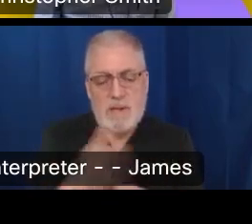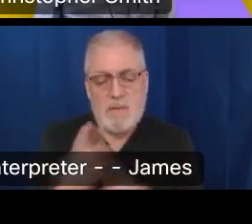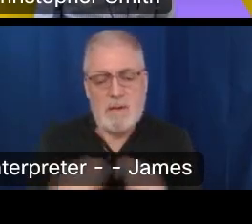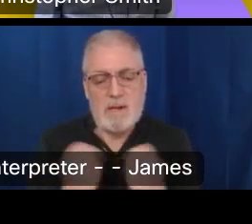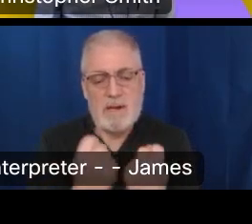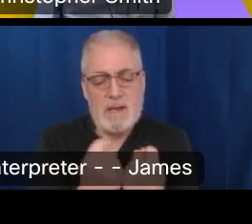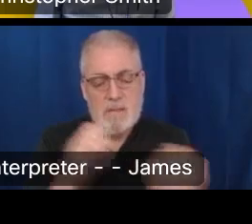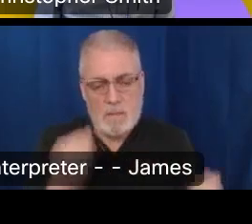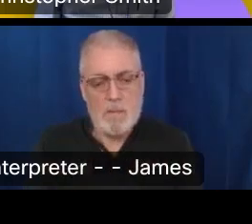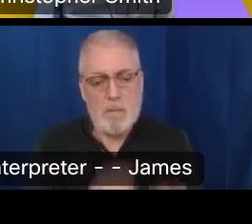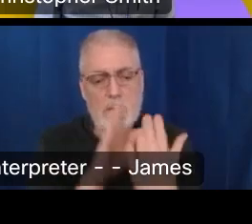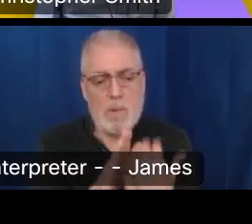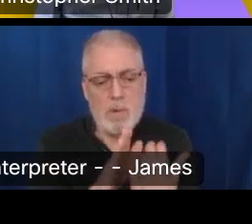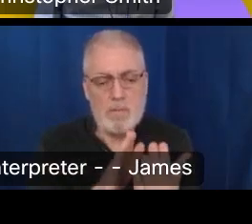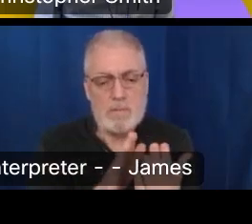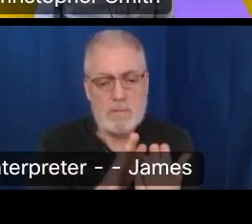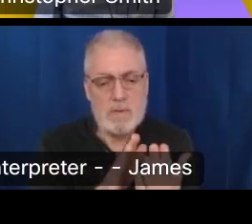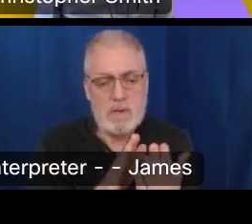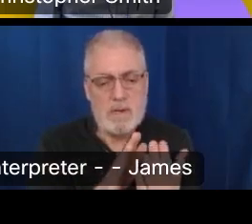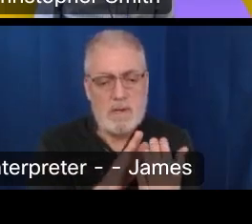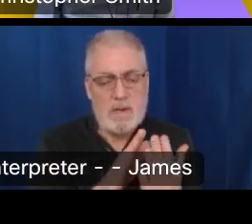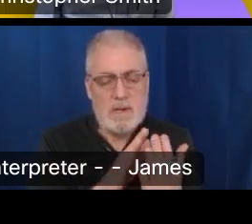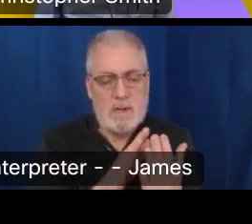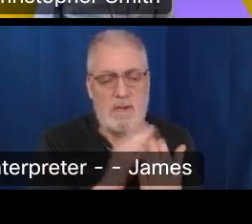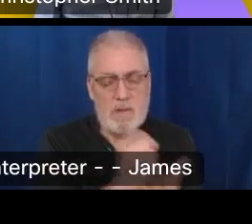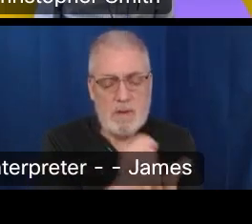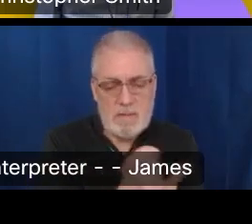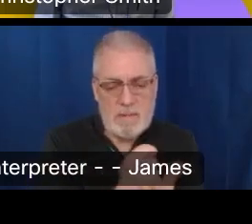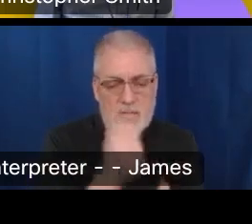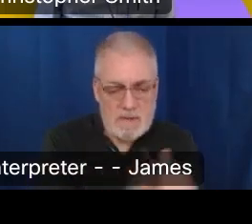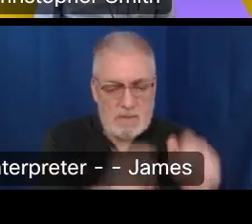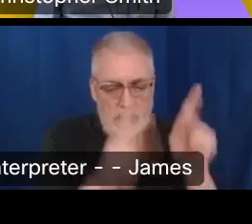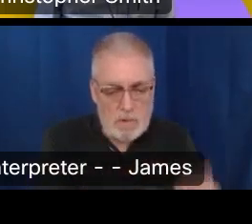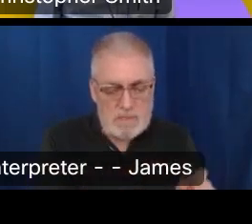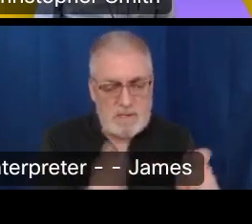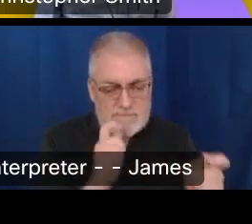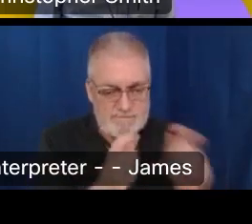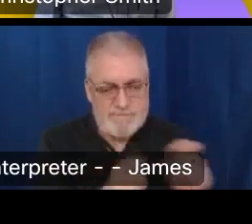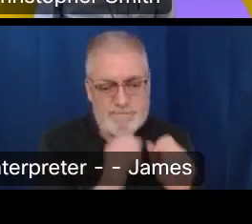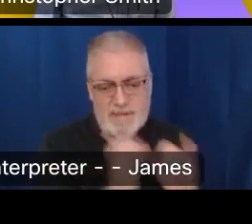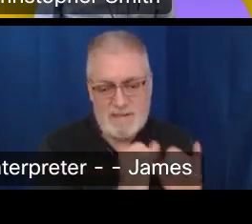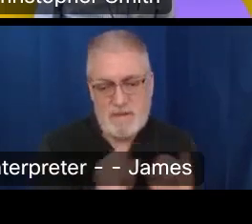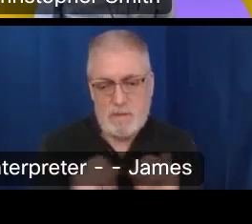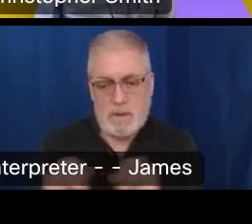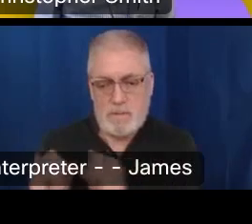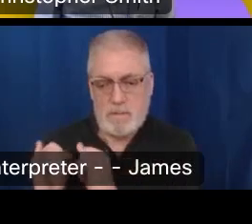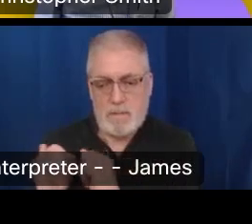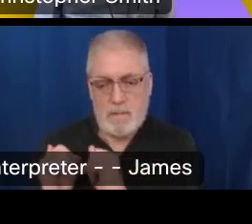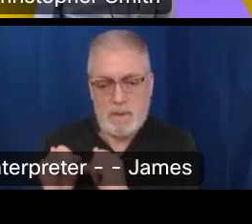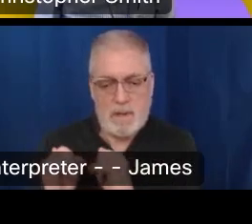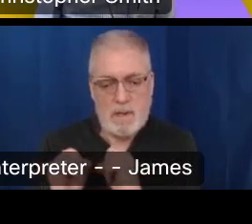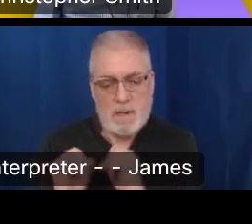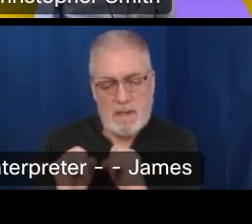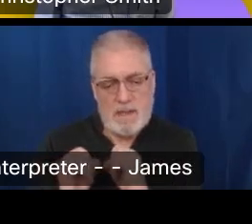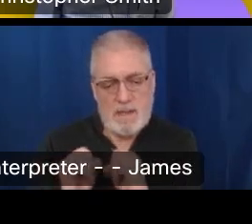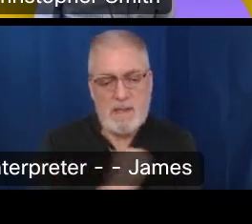really specific, personalized care for each young person. There's a very rich staffing pattern,